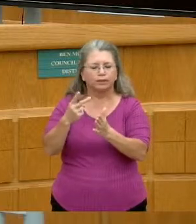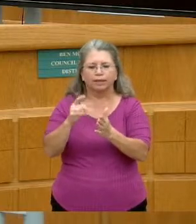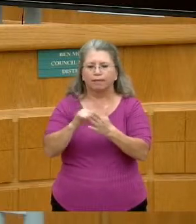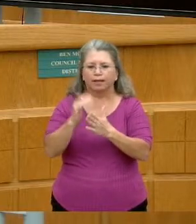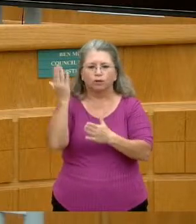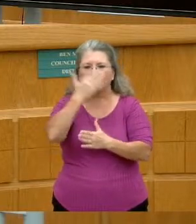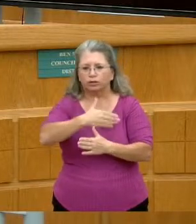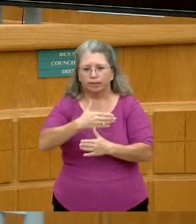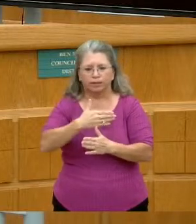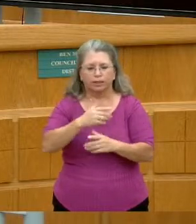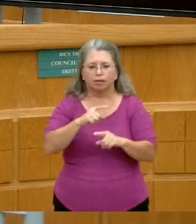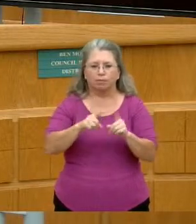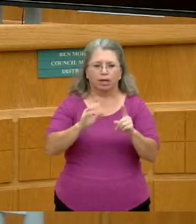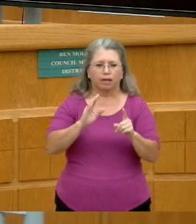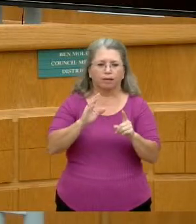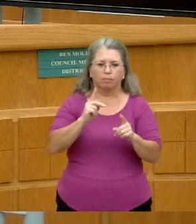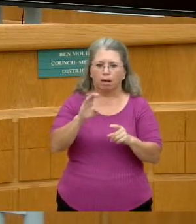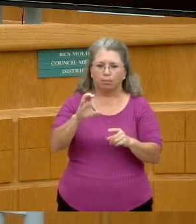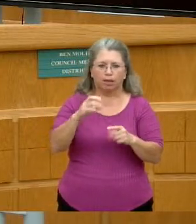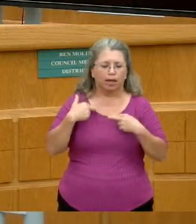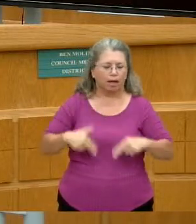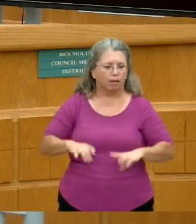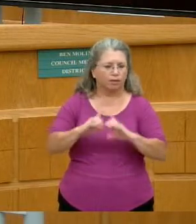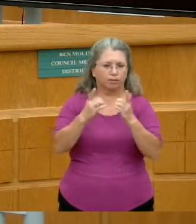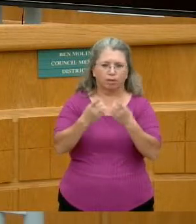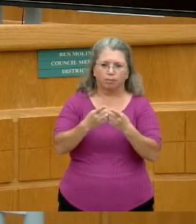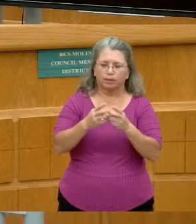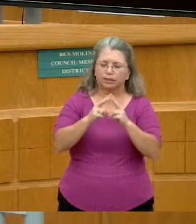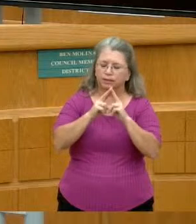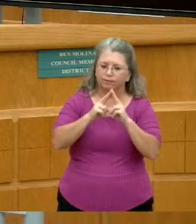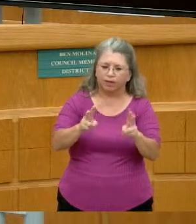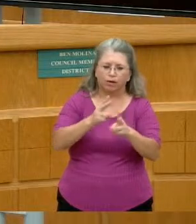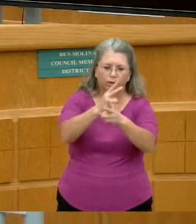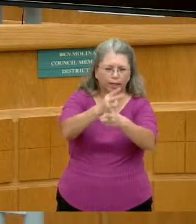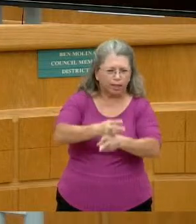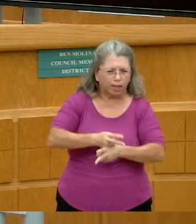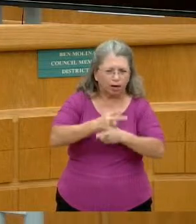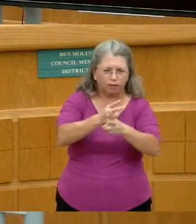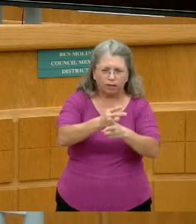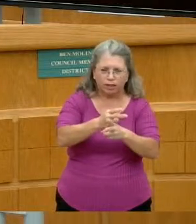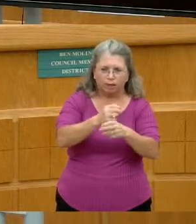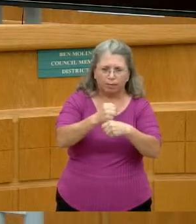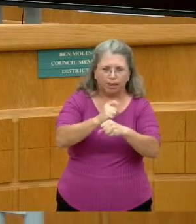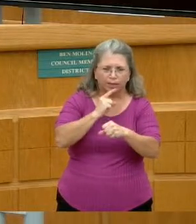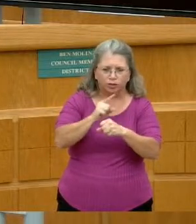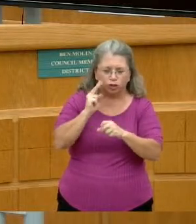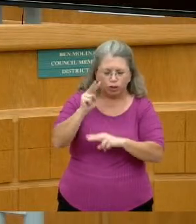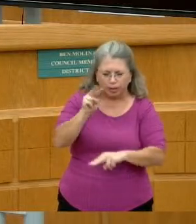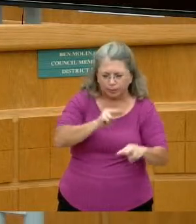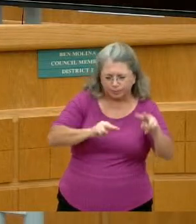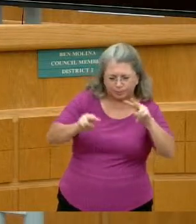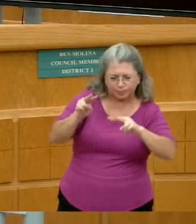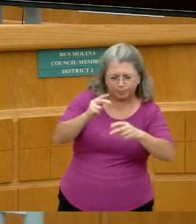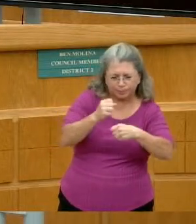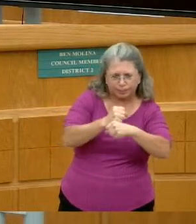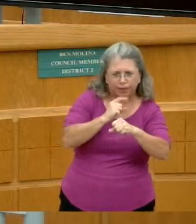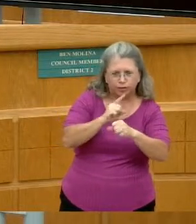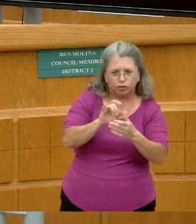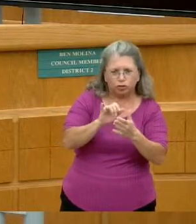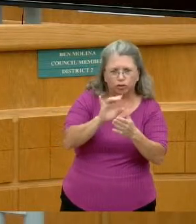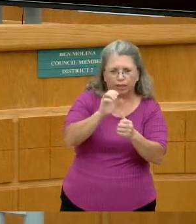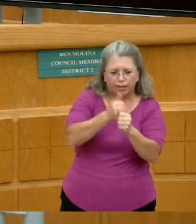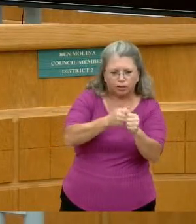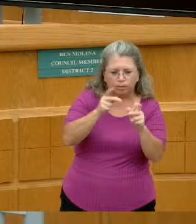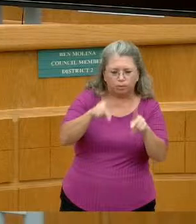when I say we, I mean the public health department is explicitly looking for this and filtering that out. Now, how